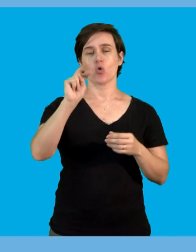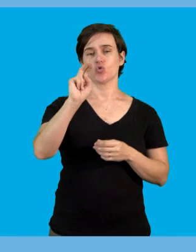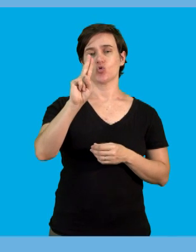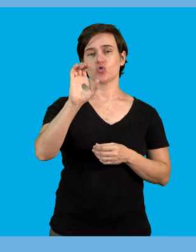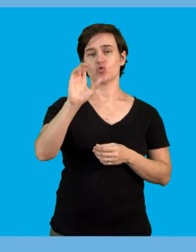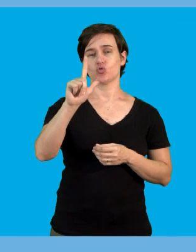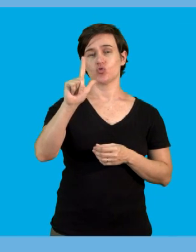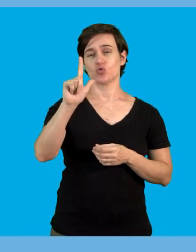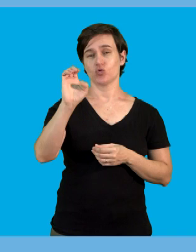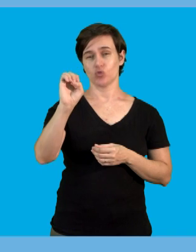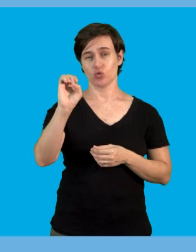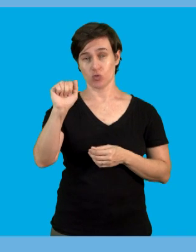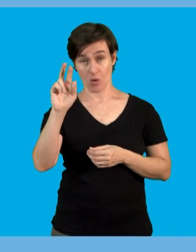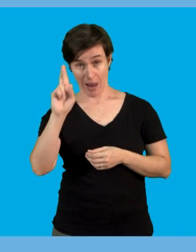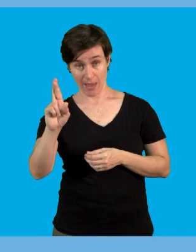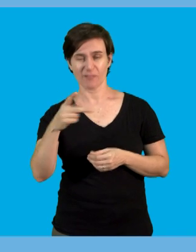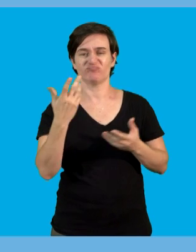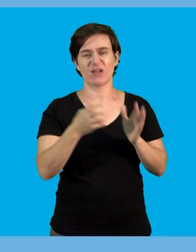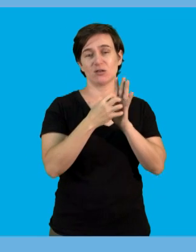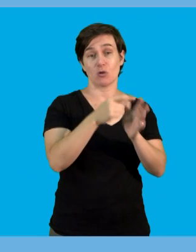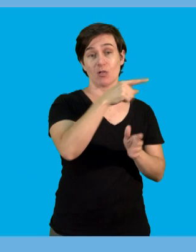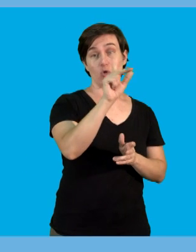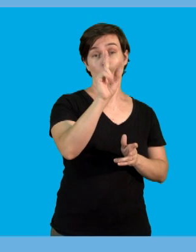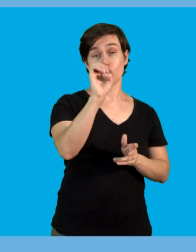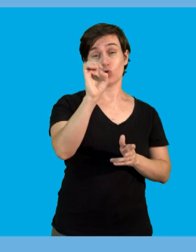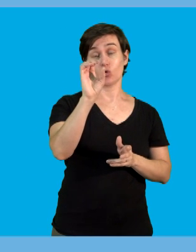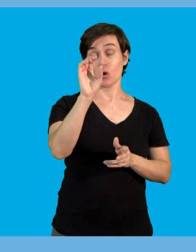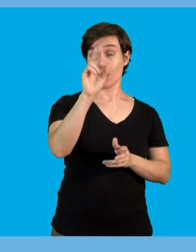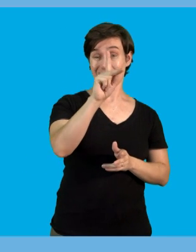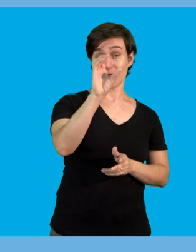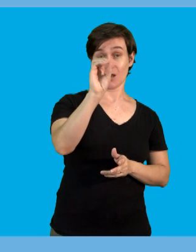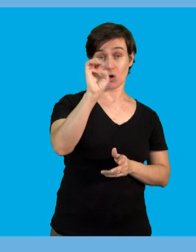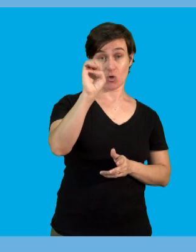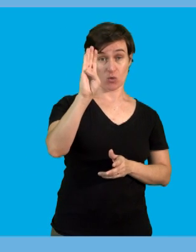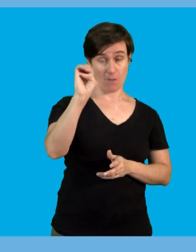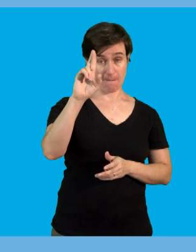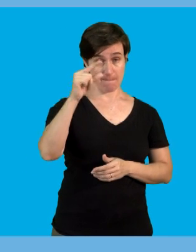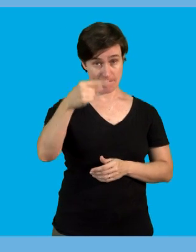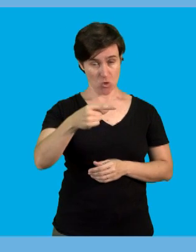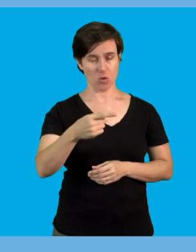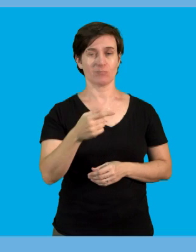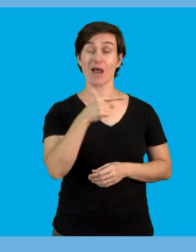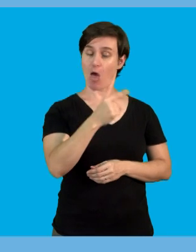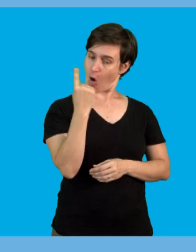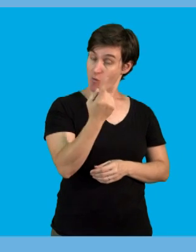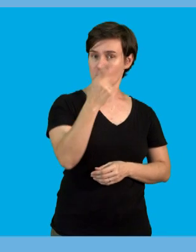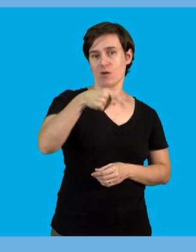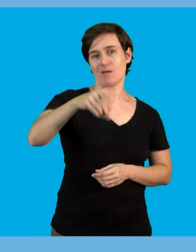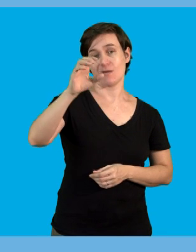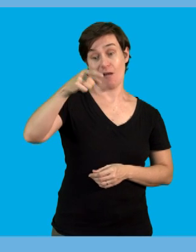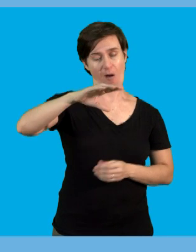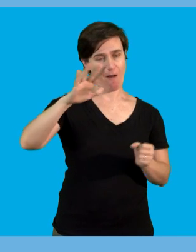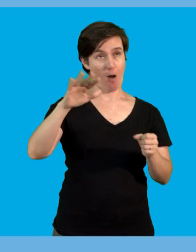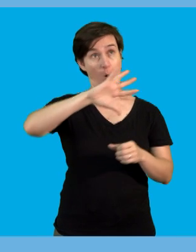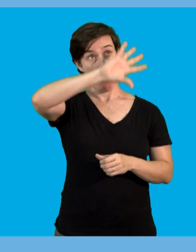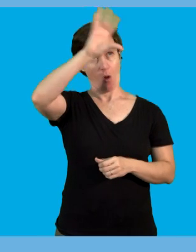station such as Kuobek, which is found in the Western Cape here in South Africa. Remember that this is the only one that we have in